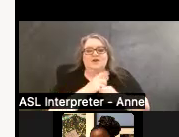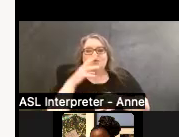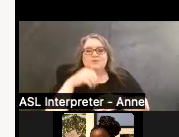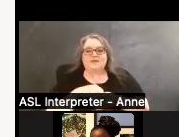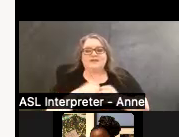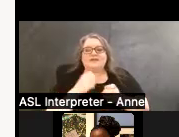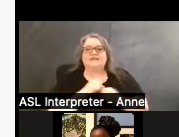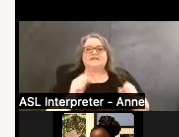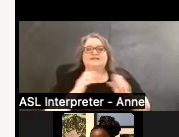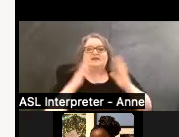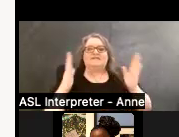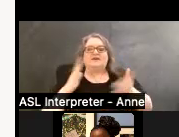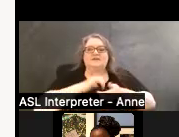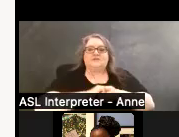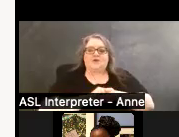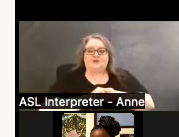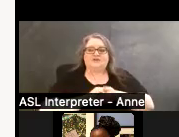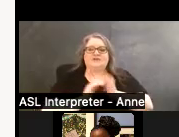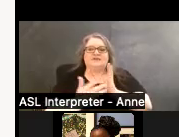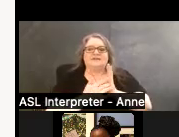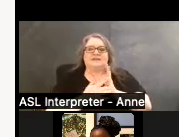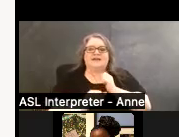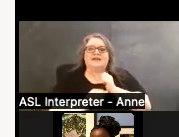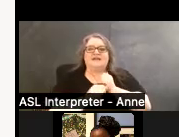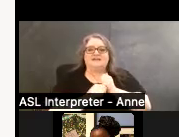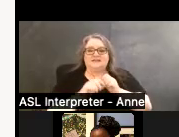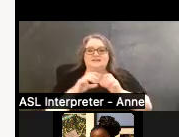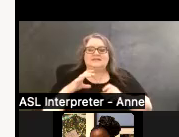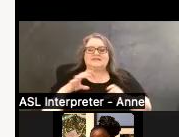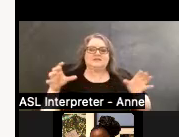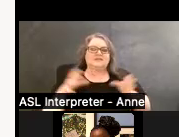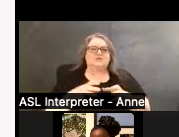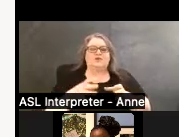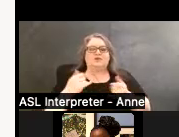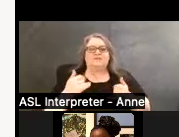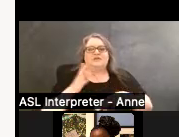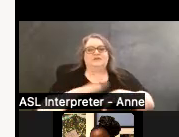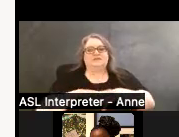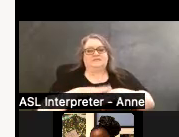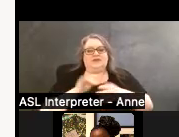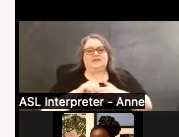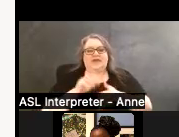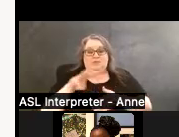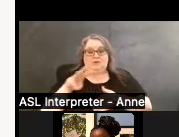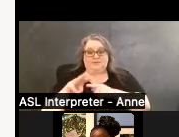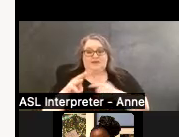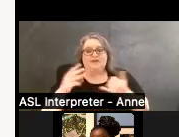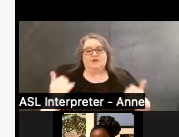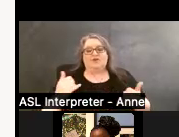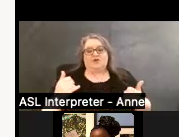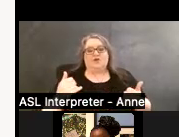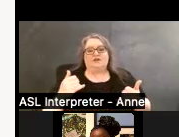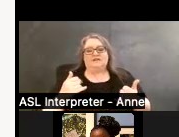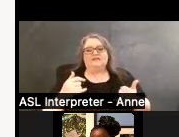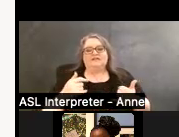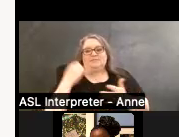Housing Partnerships Technical Assistance Consortium. This is a forewarning that that website is currently being